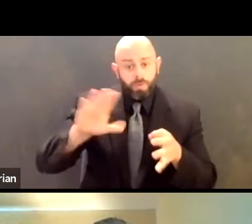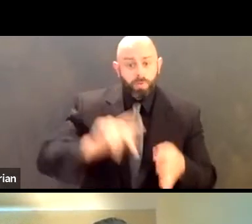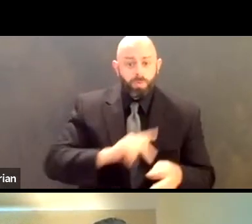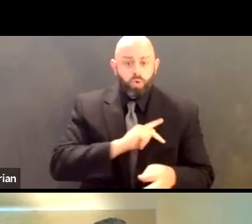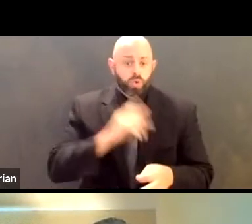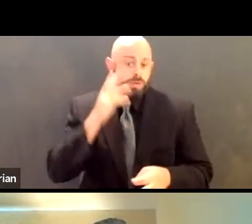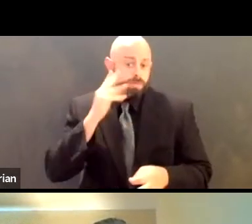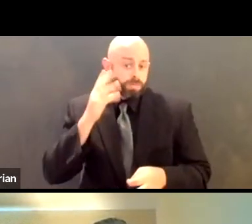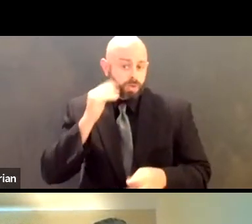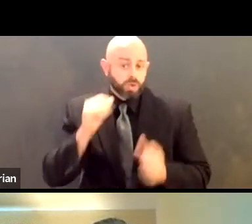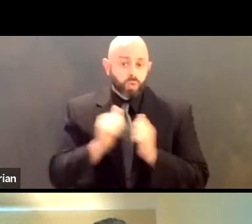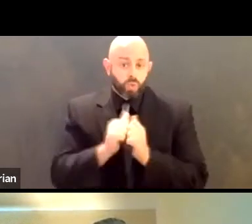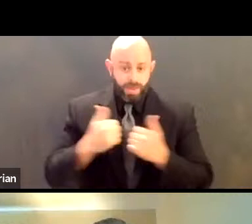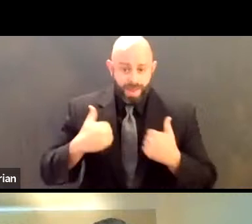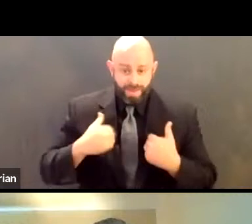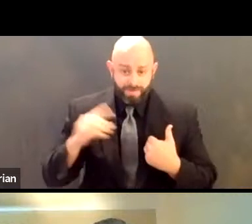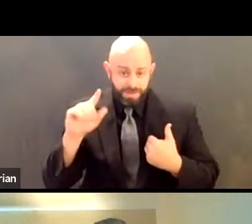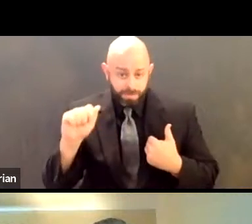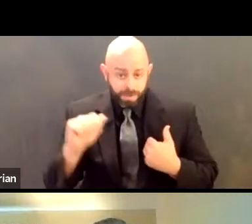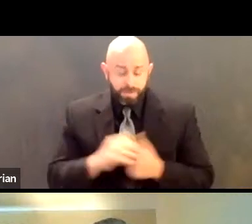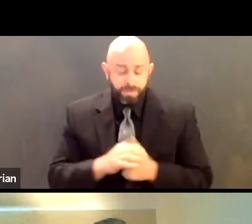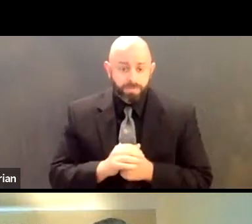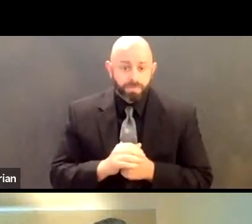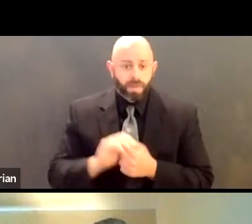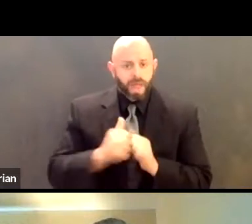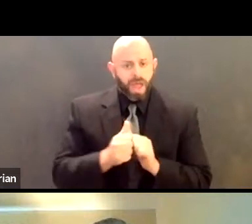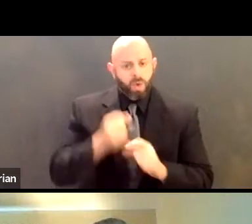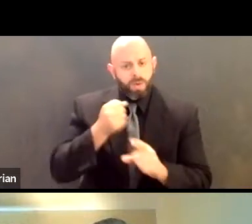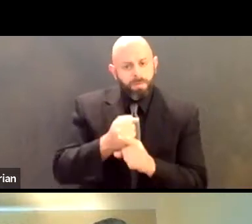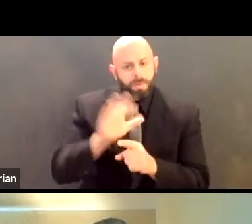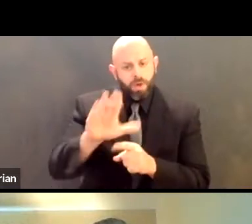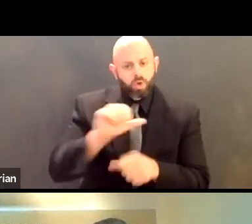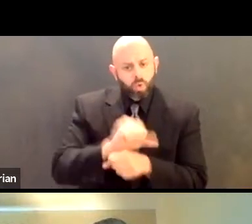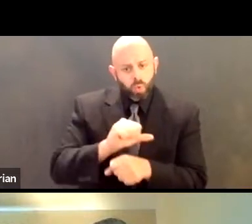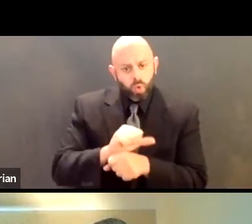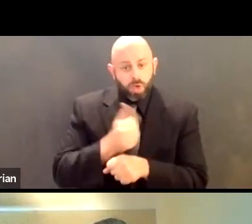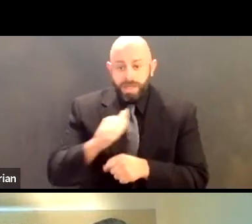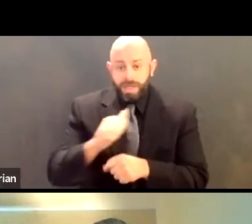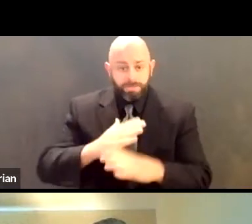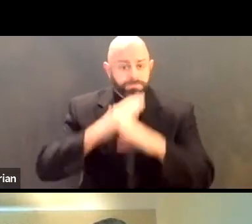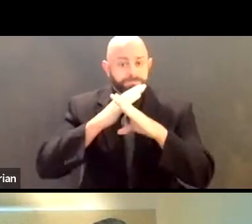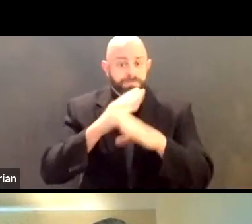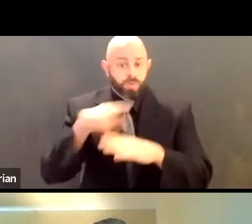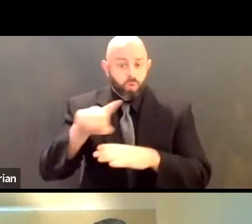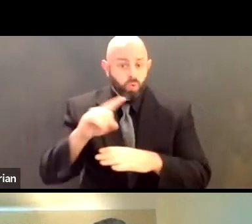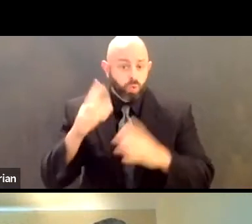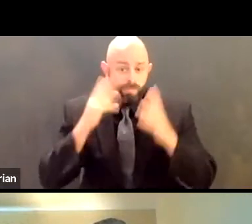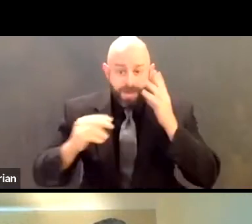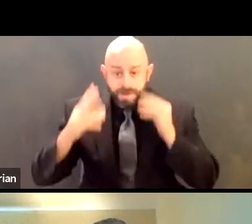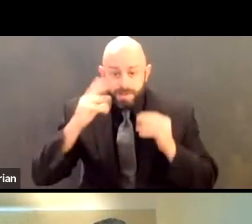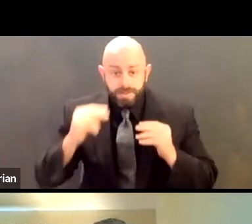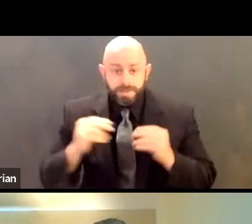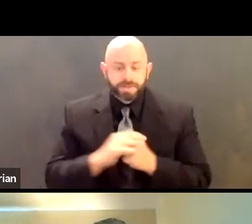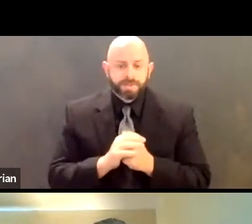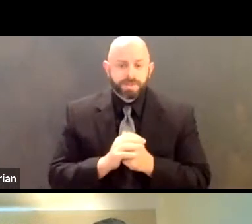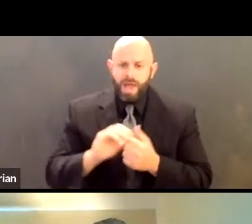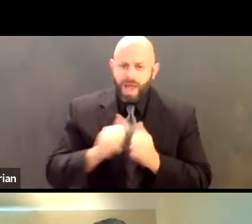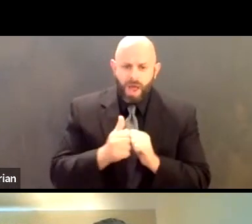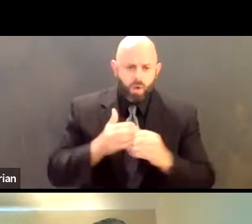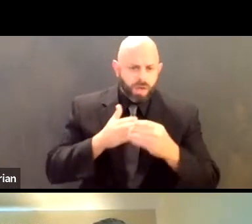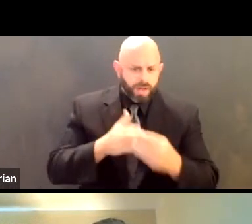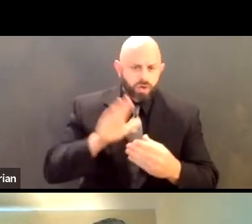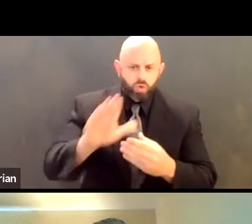with having a disability, how it has impacted your work and any obstacles you may have faced, and then how that's led you to where you are today.